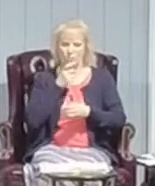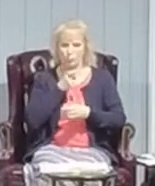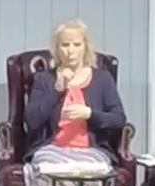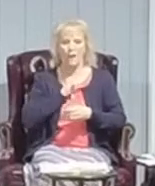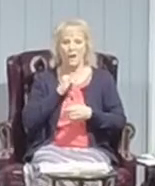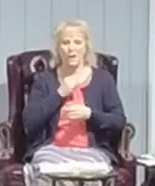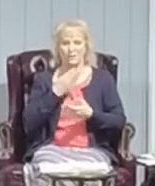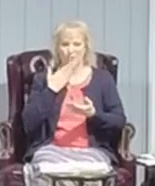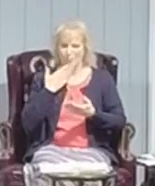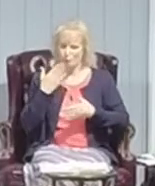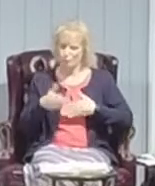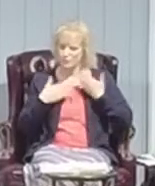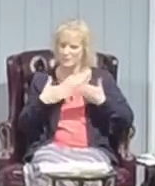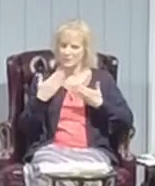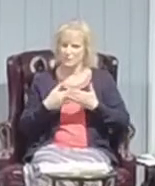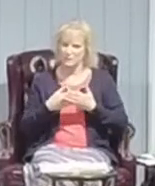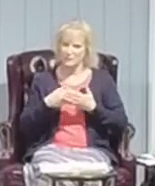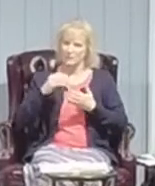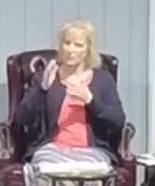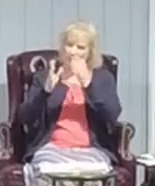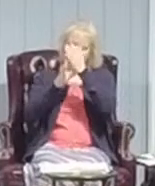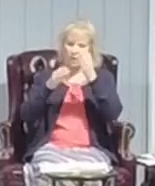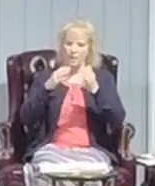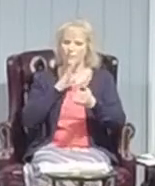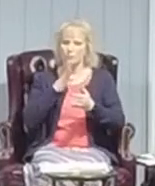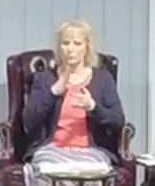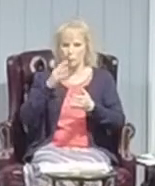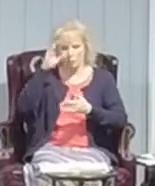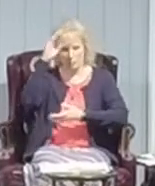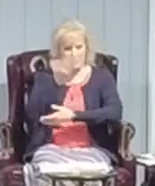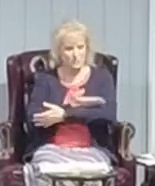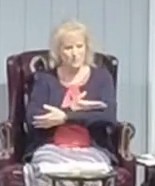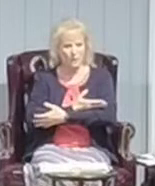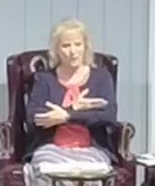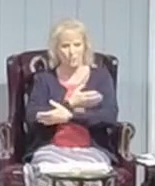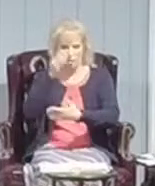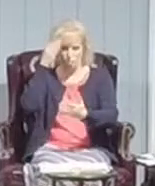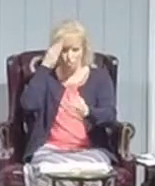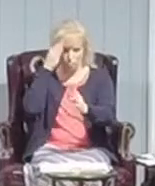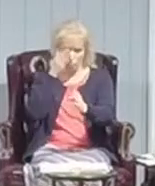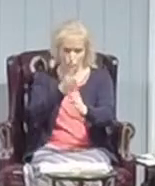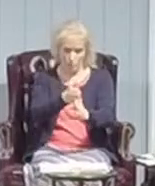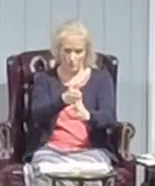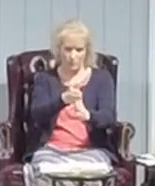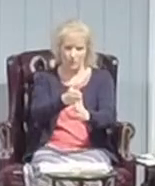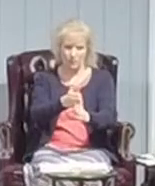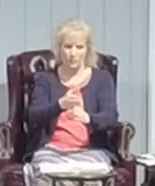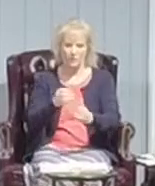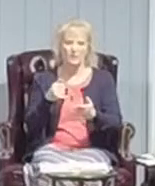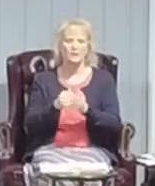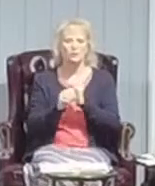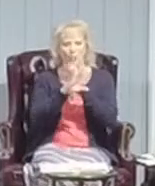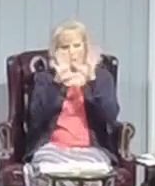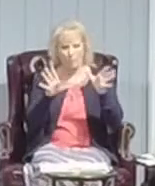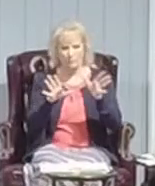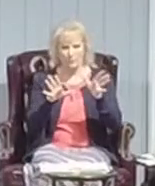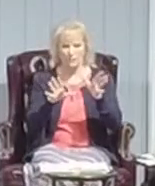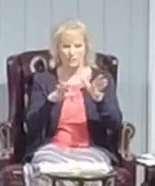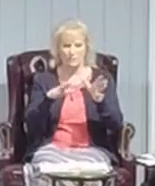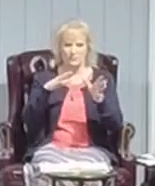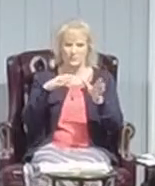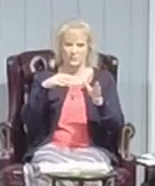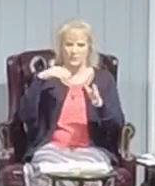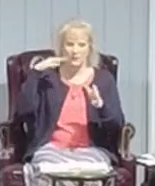him directly. Oh, the Father loved the Son. It's very obvious that he loved